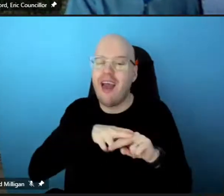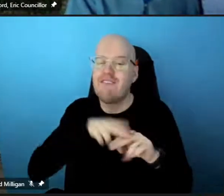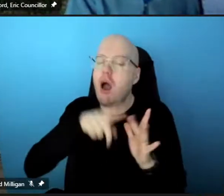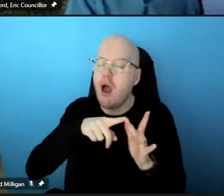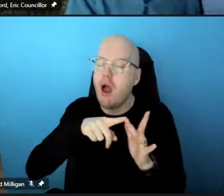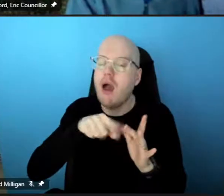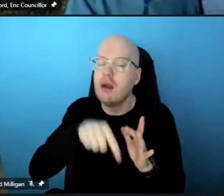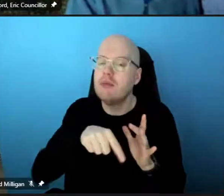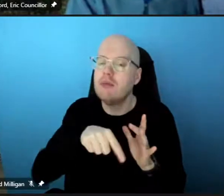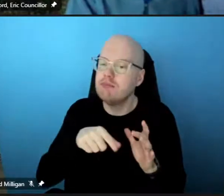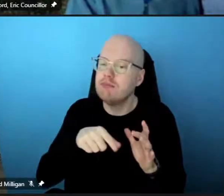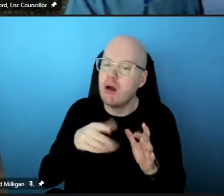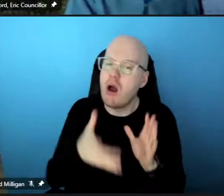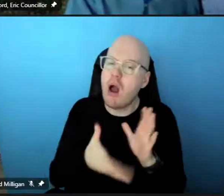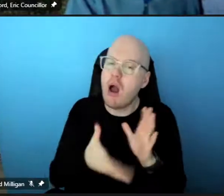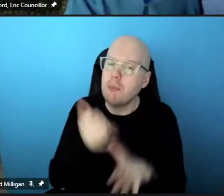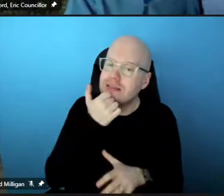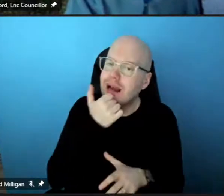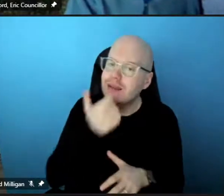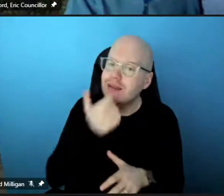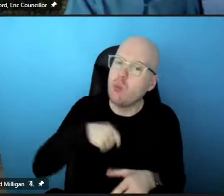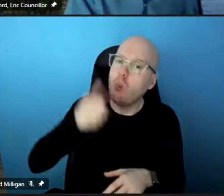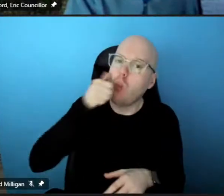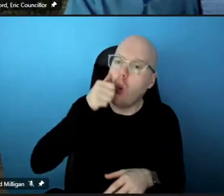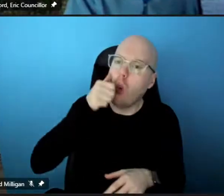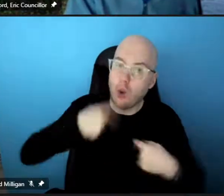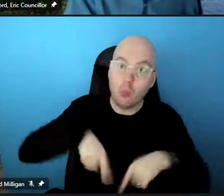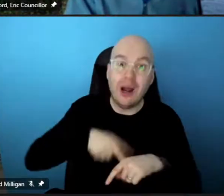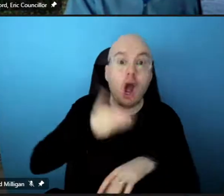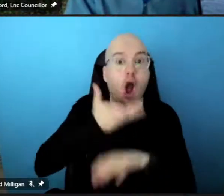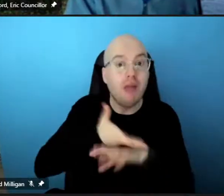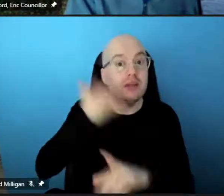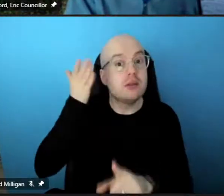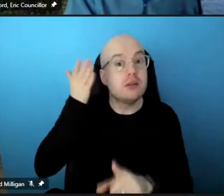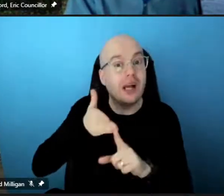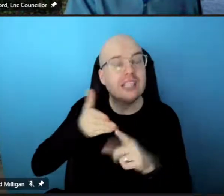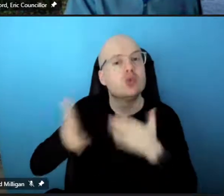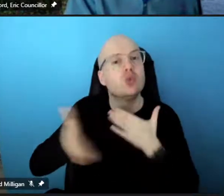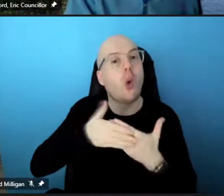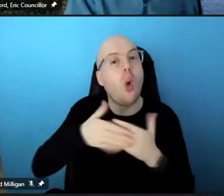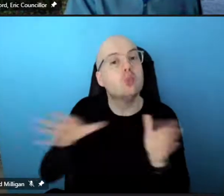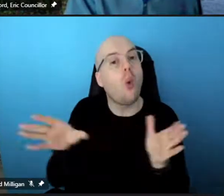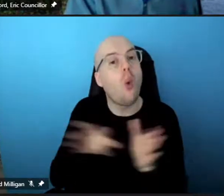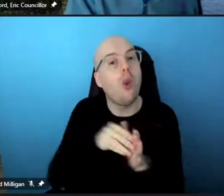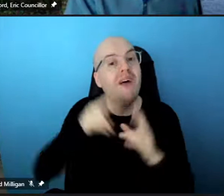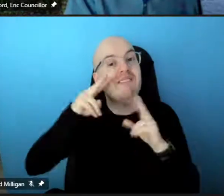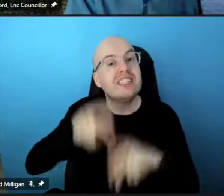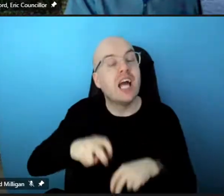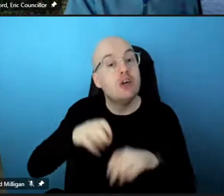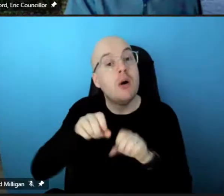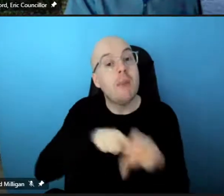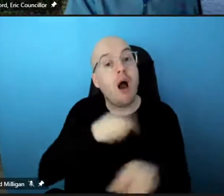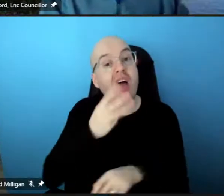and if we're on target to close all investigations by the 31st of March.